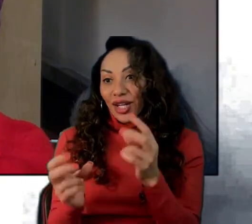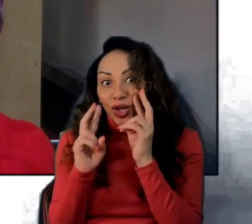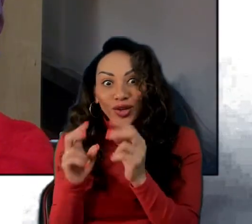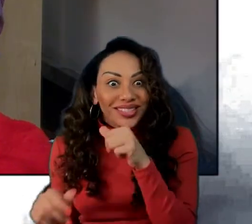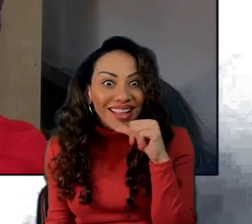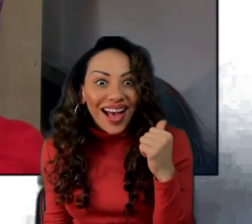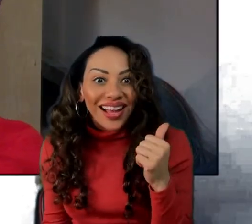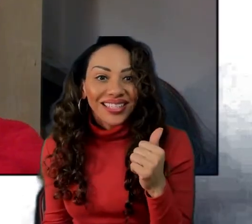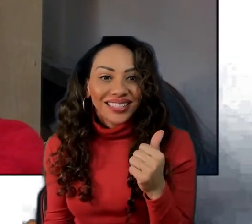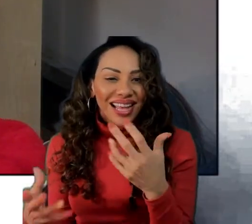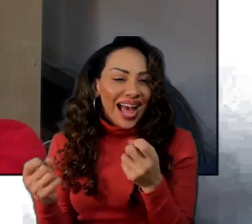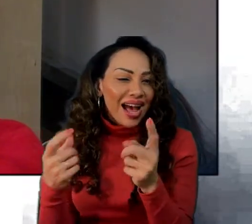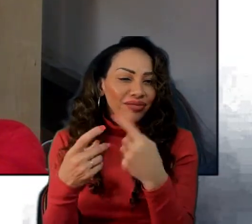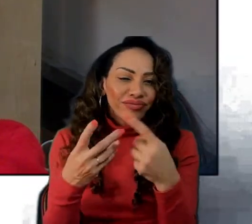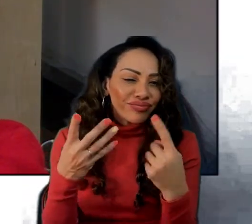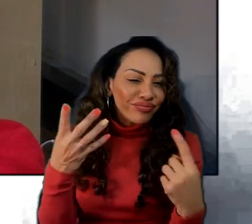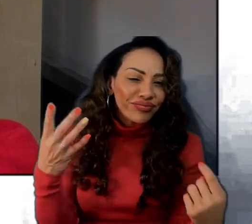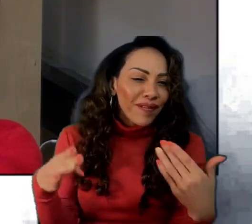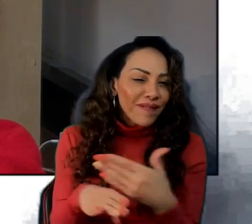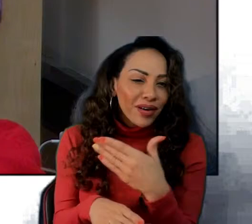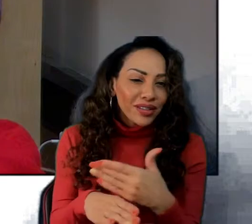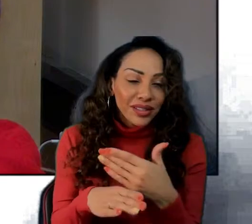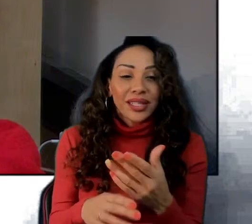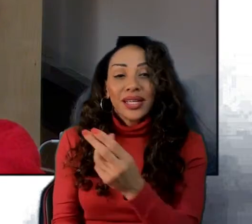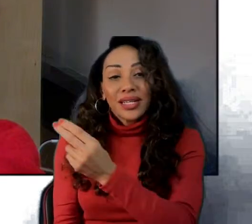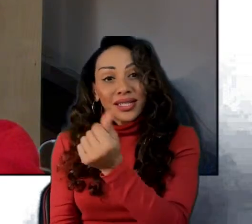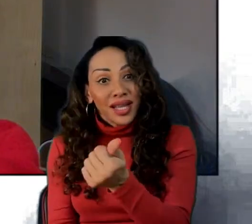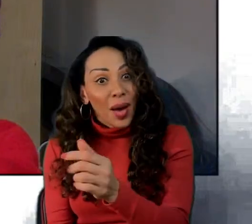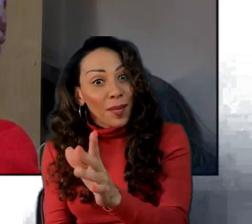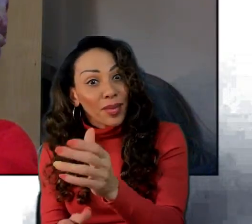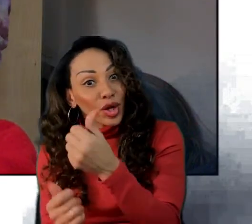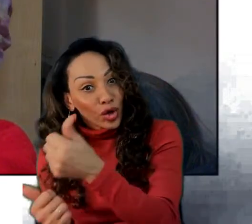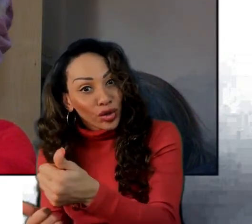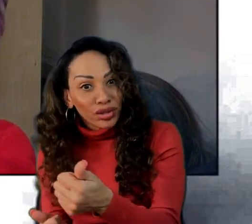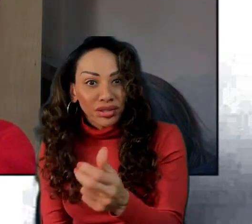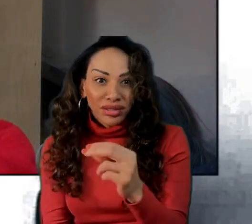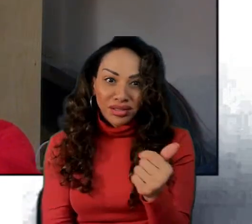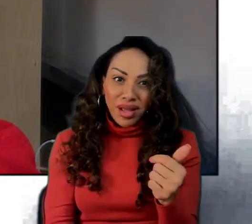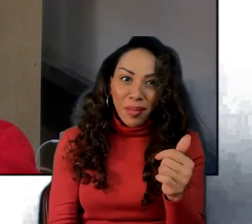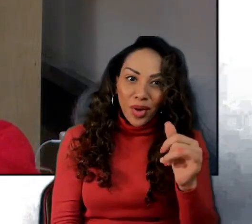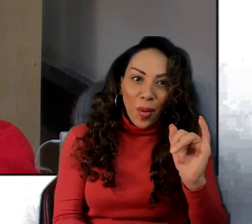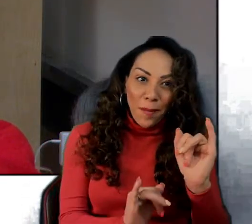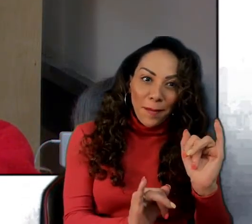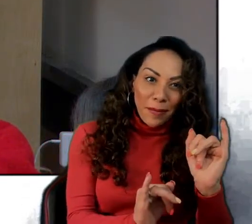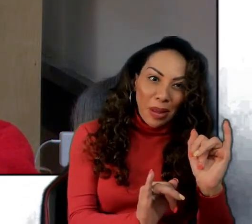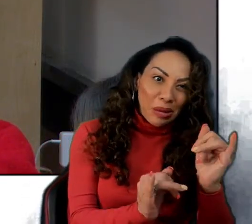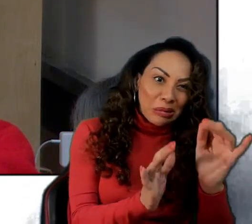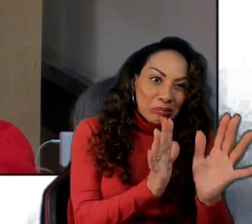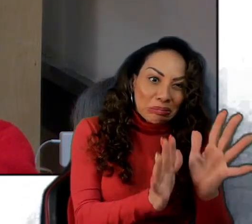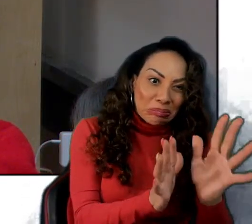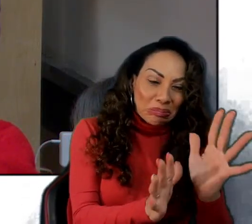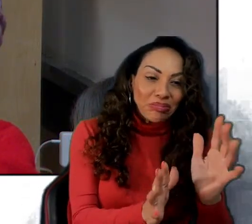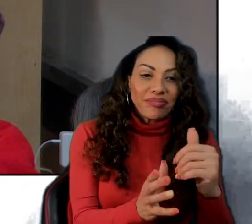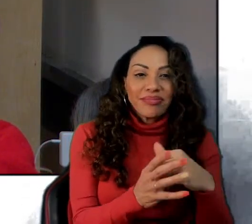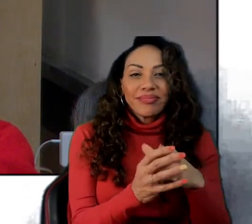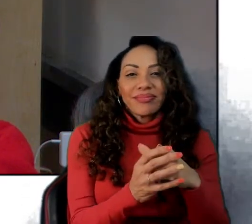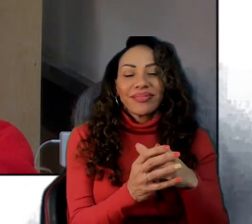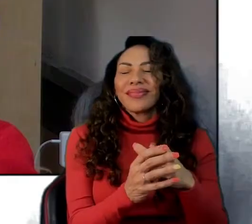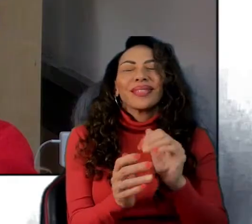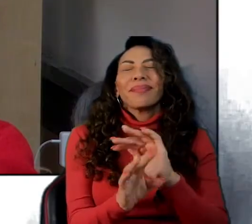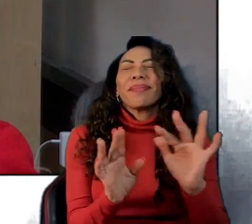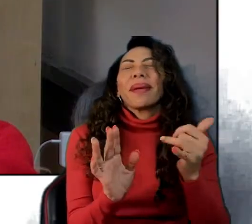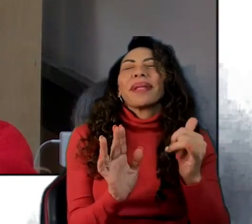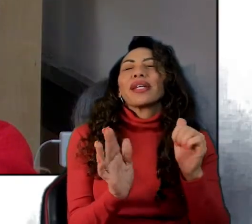it's not a clear-cut story. They're not all good, or even for humans, they're not all necessarily good, as in like, maybe that's not the right way to say it, but